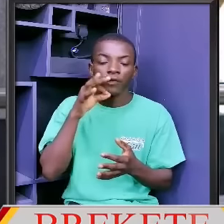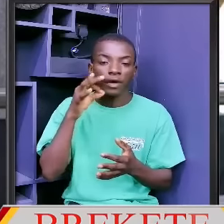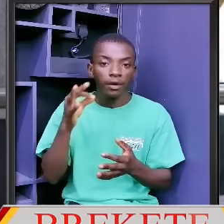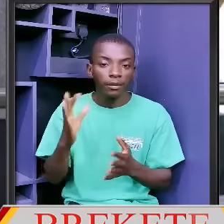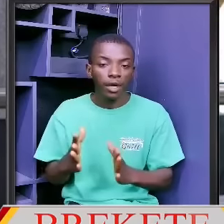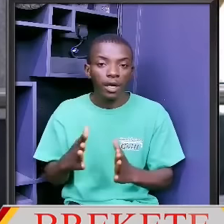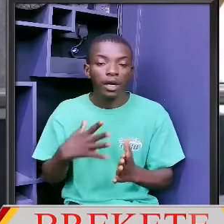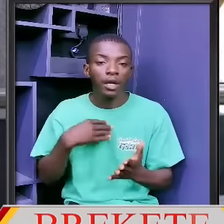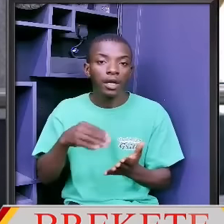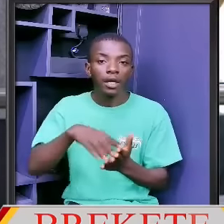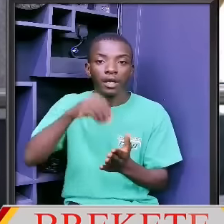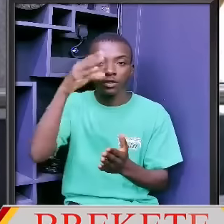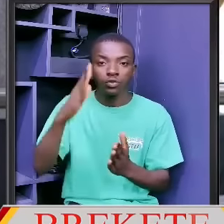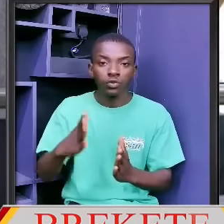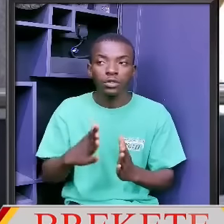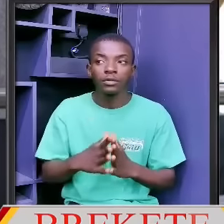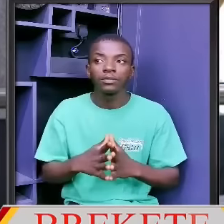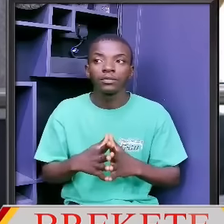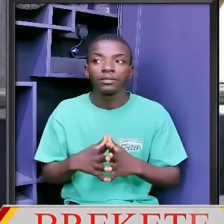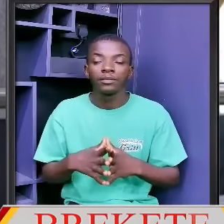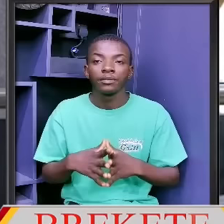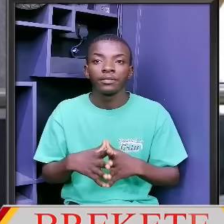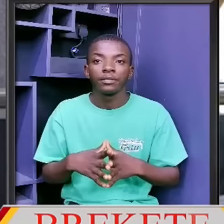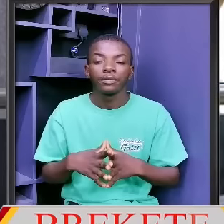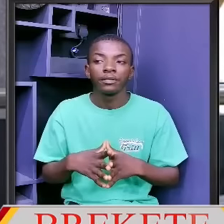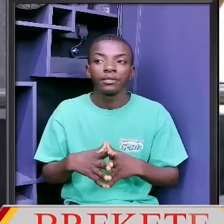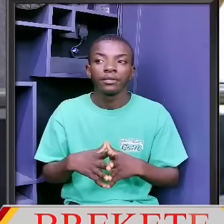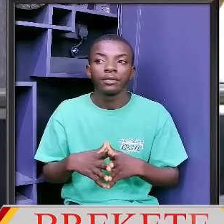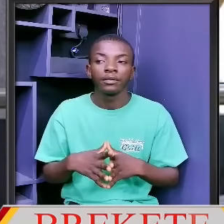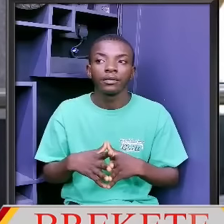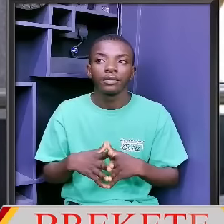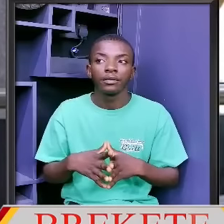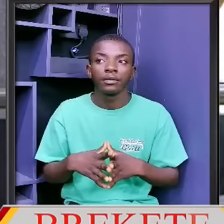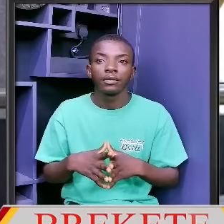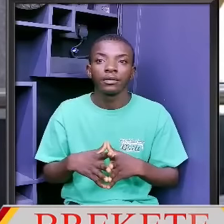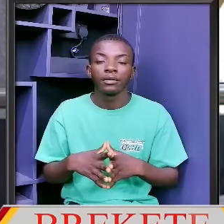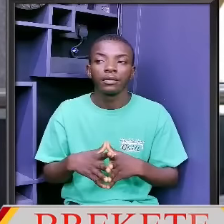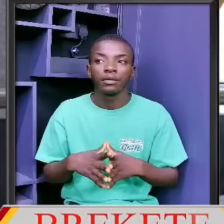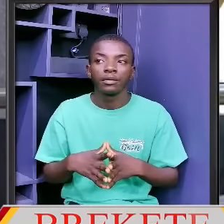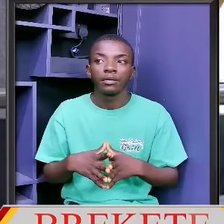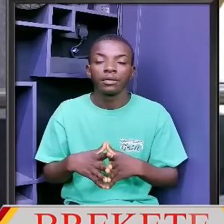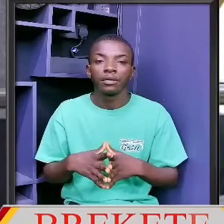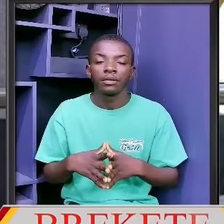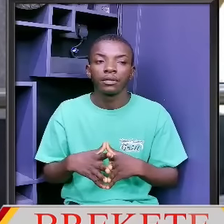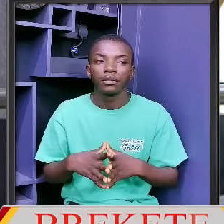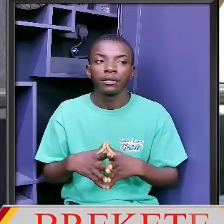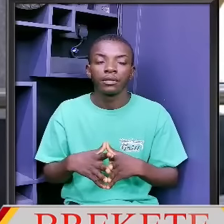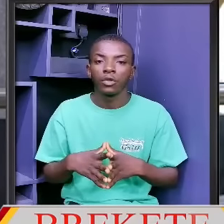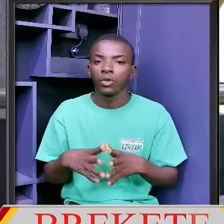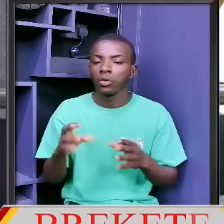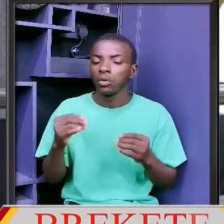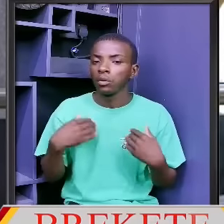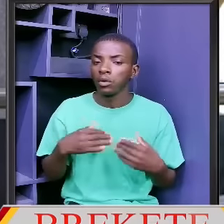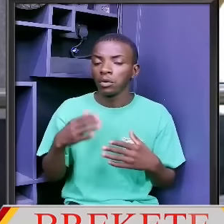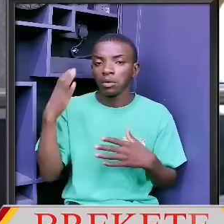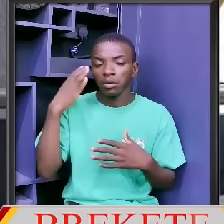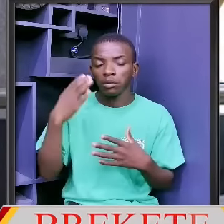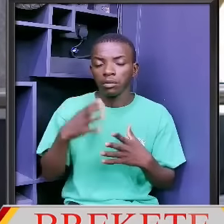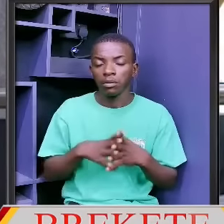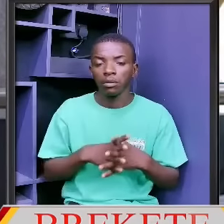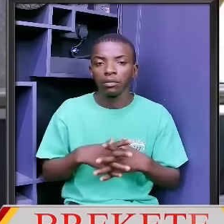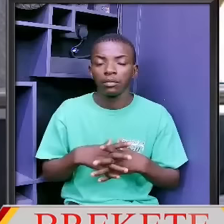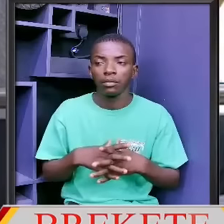A student. A farmer and a student. Yes, sir. See, if you not open your mouth, talk clearly. Yes, nobody sir. Will hear you, madam.